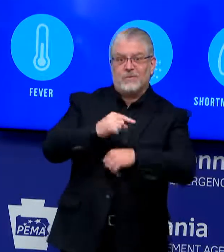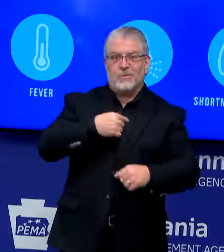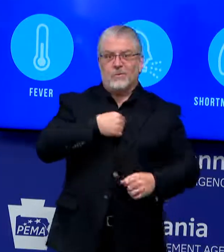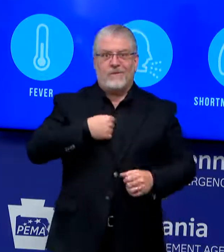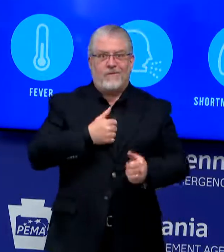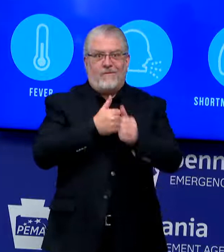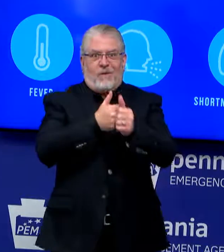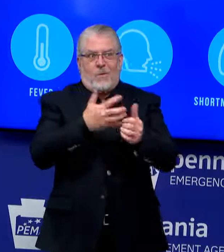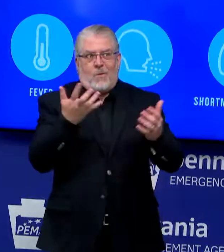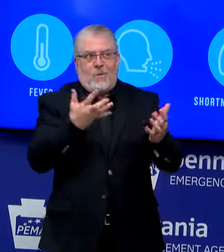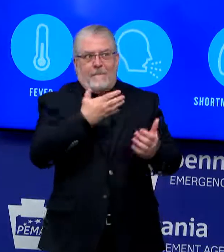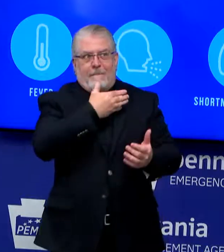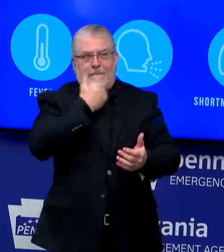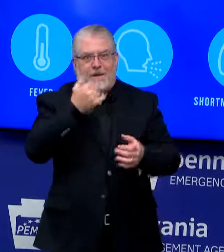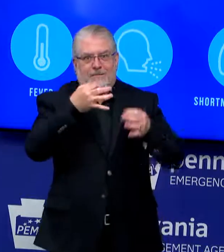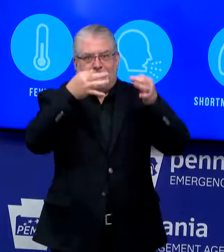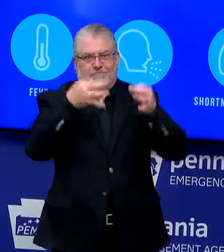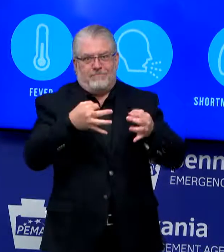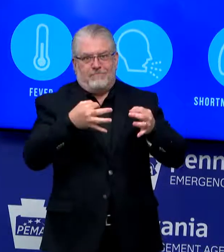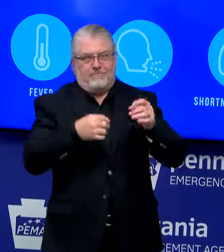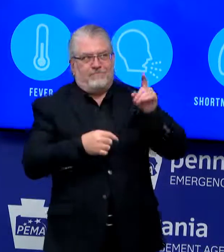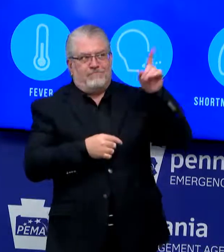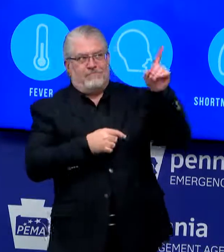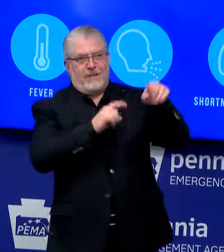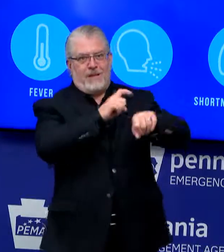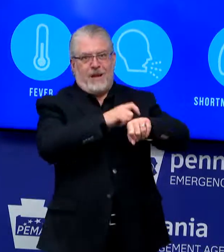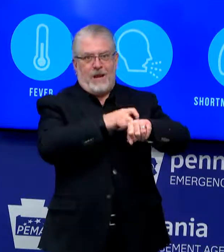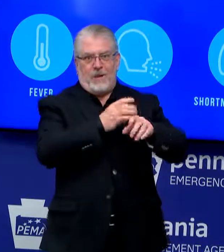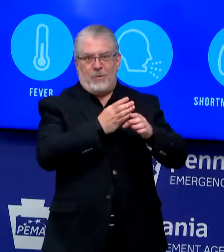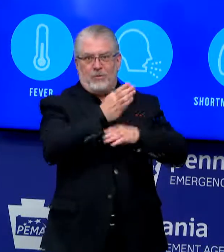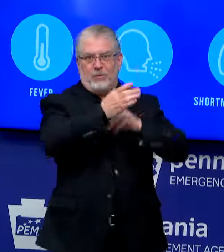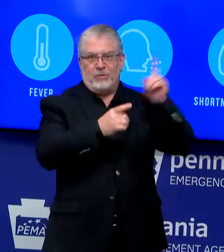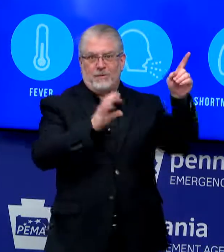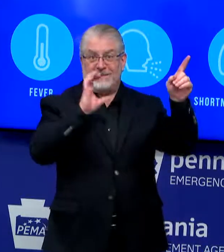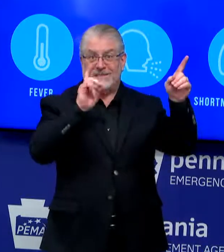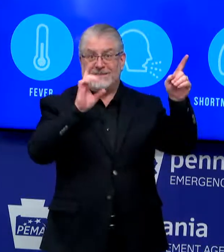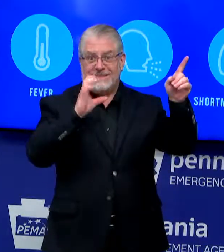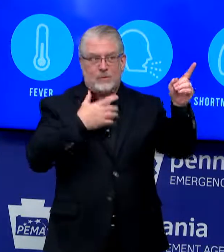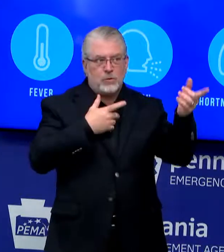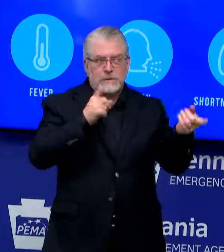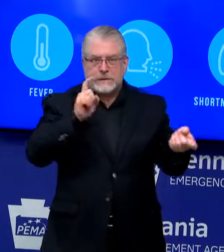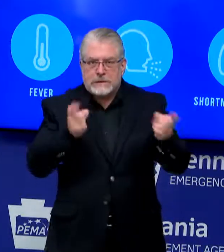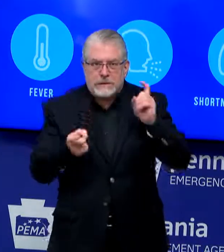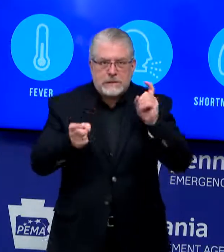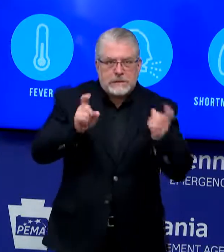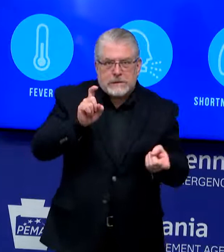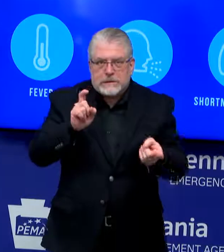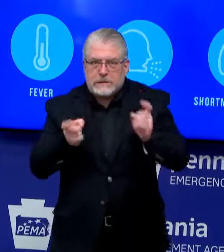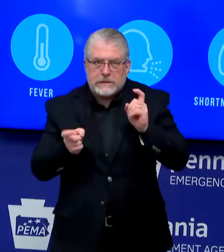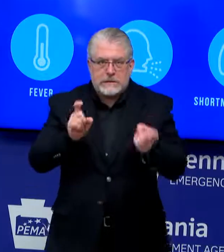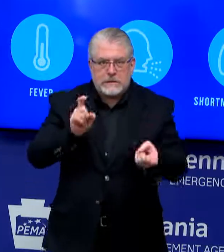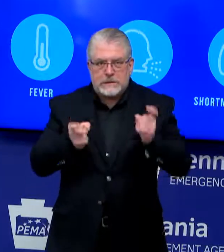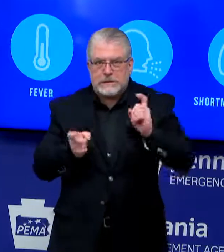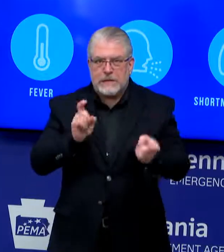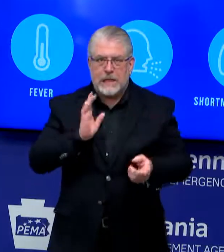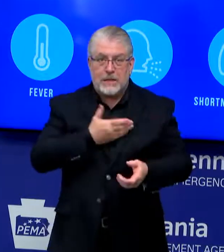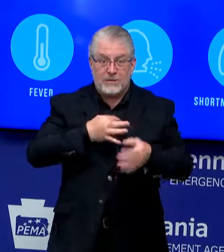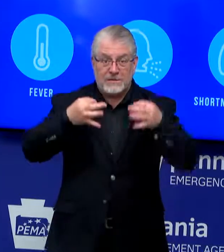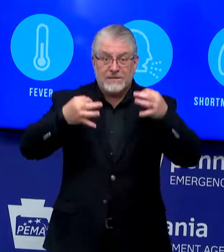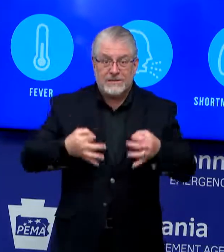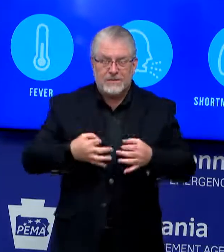of discussion in the public health community, both nationally and, of course, in Pennsylvania, as to whether or